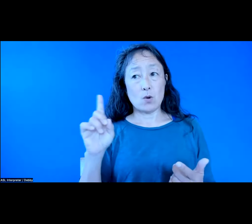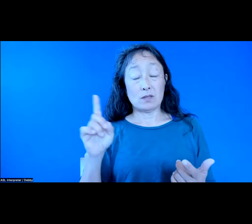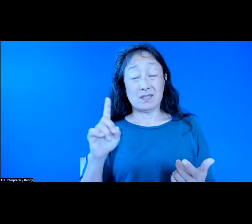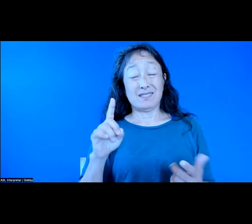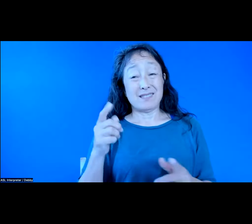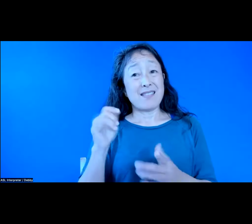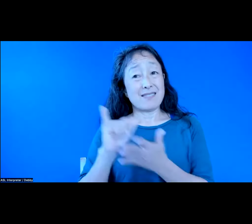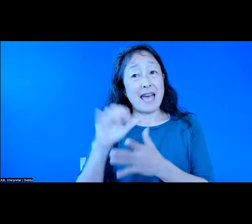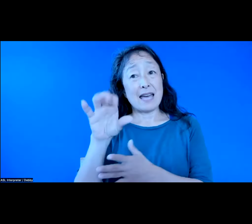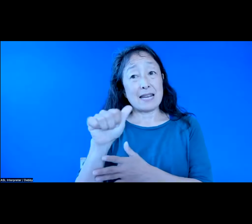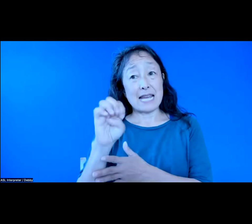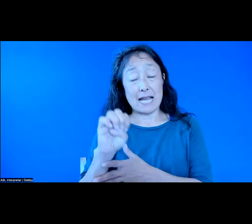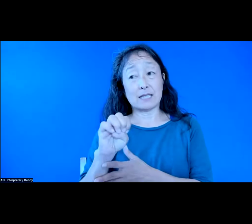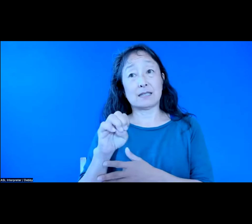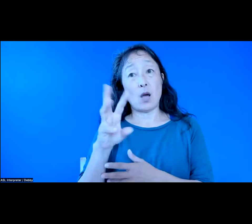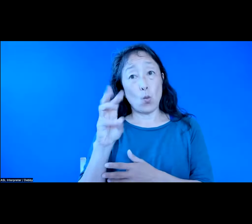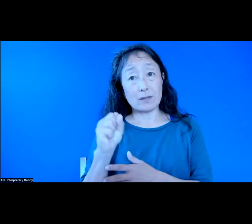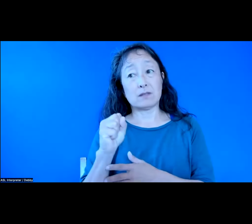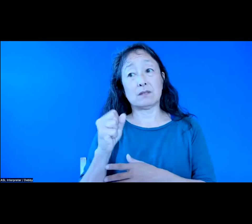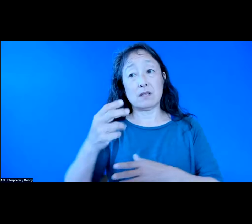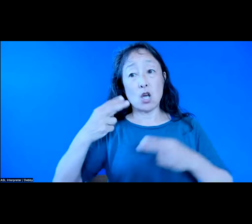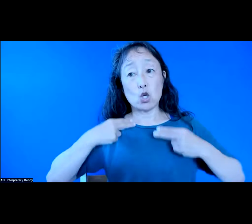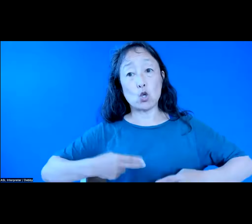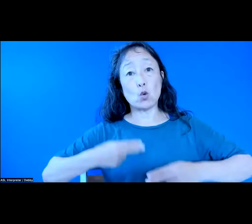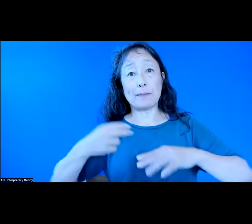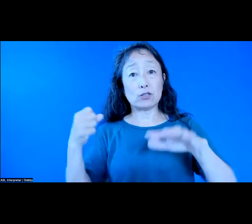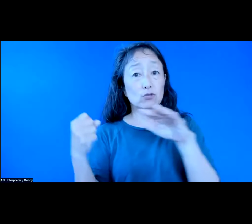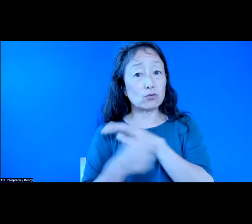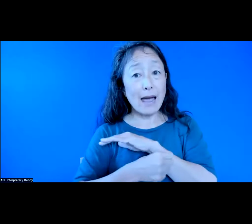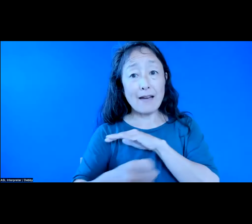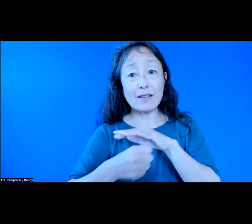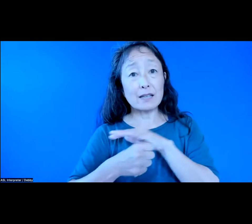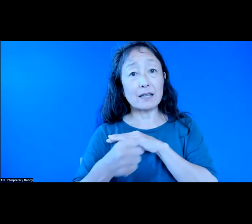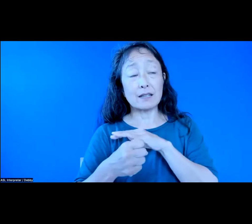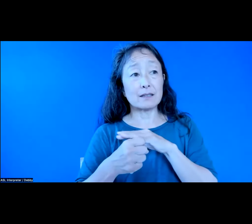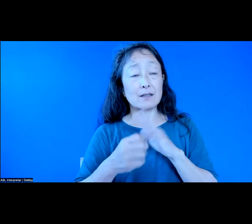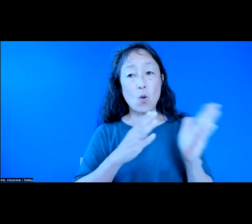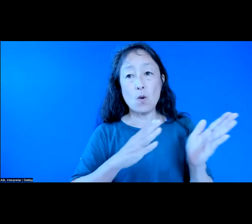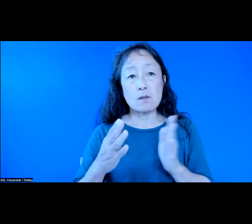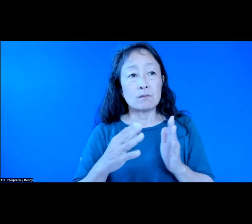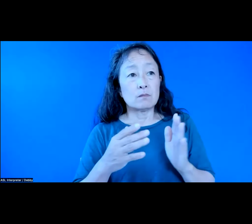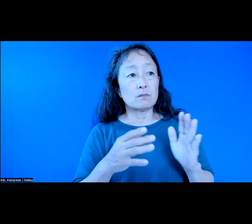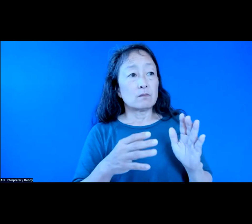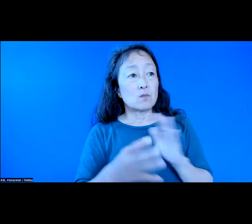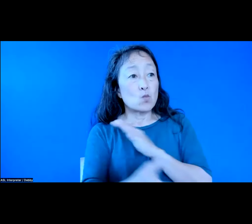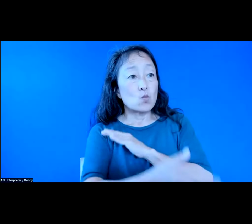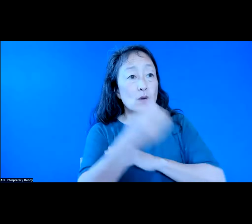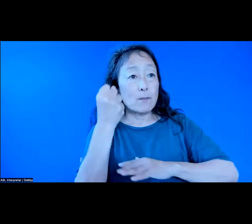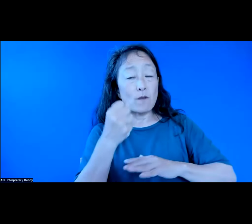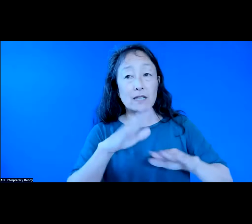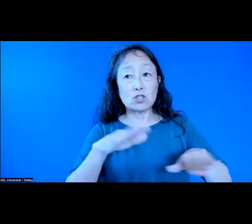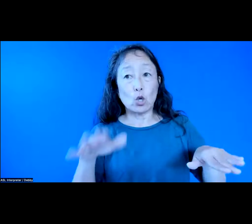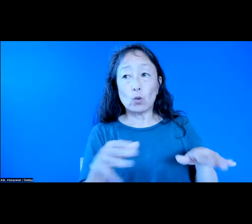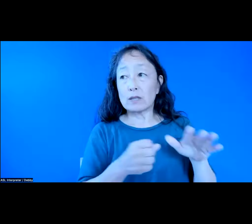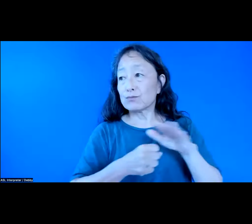trafficking of organized removal of children for pay, because the state that it was happening in